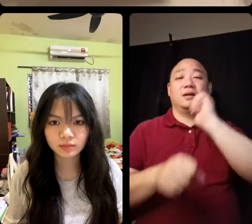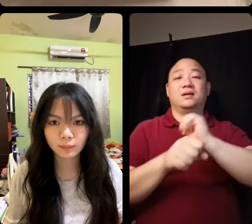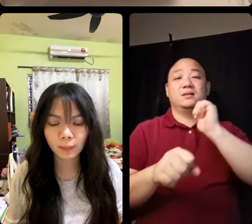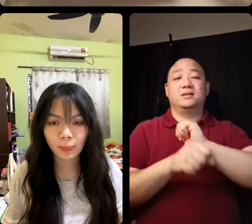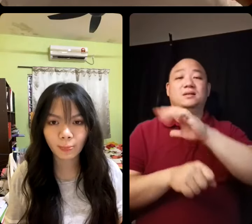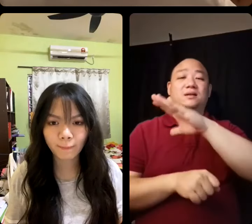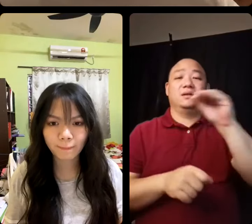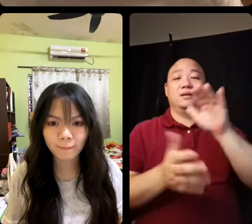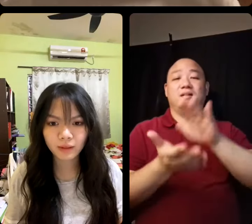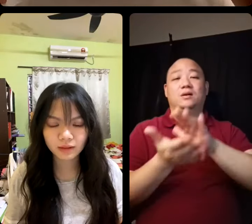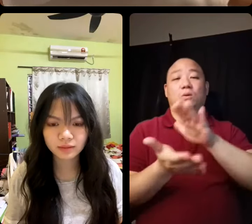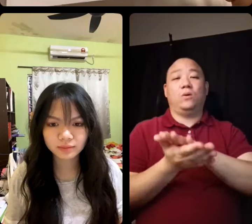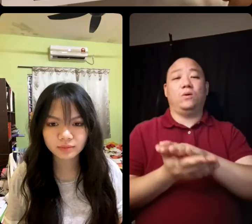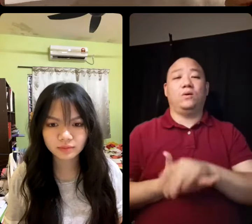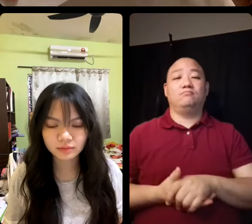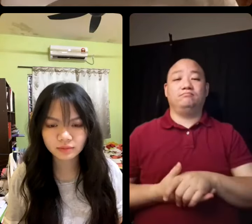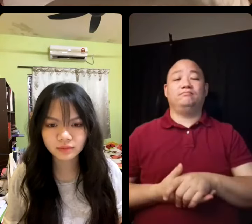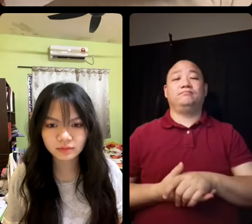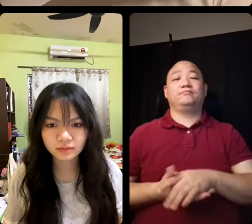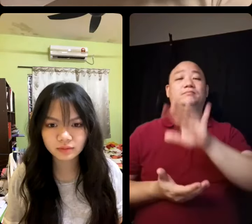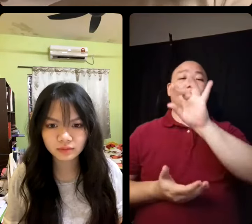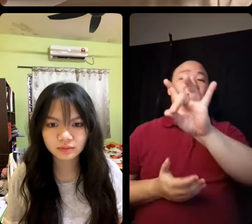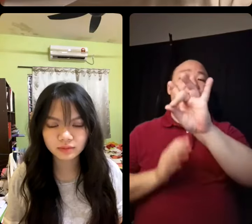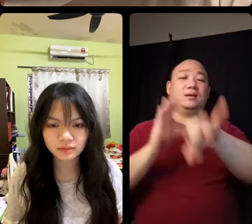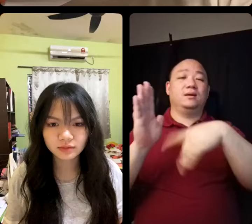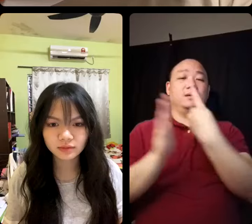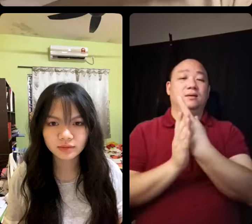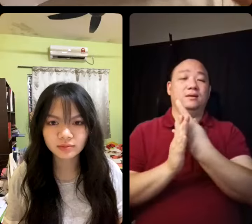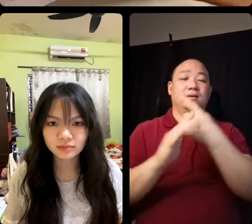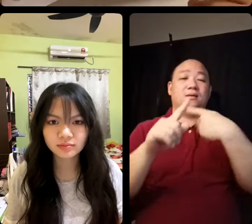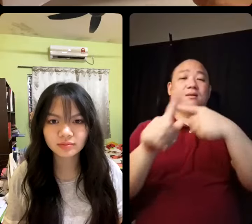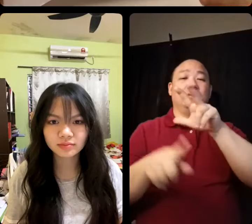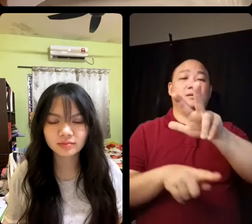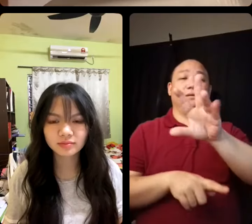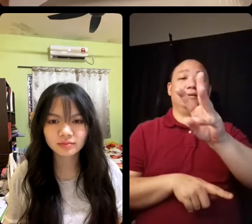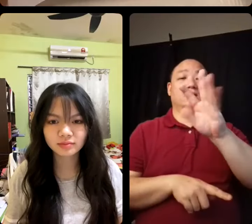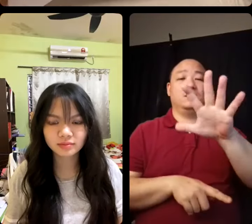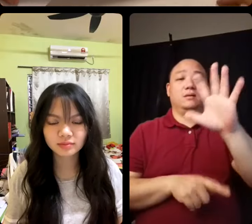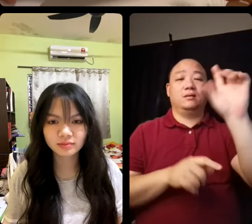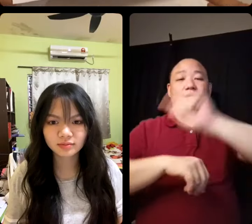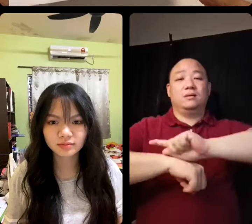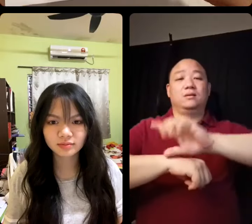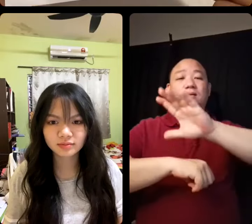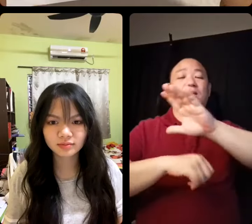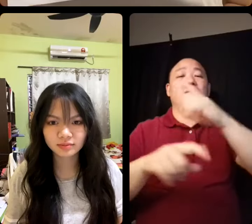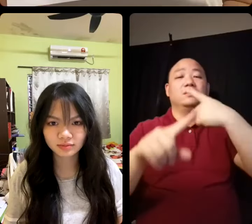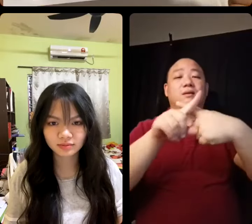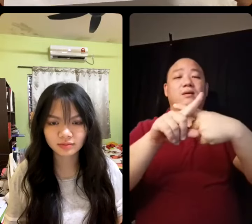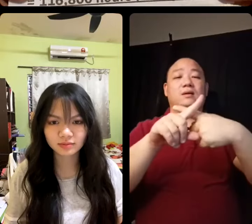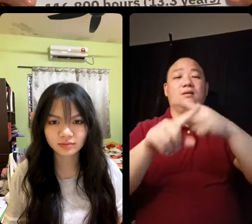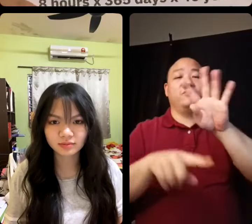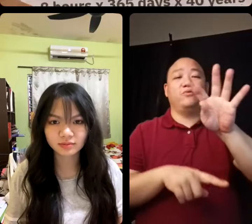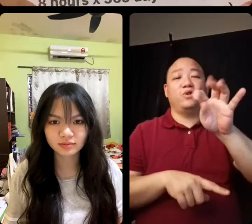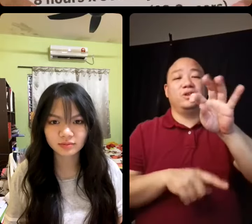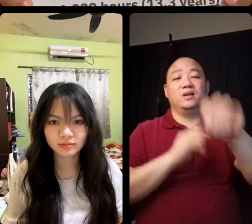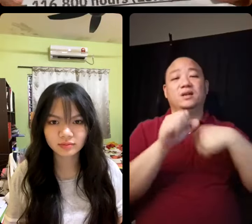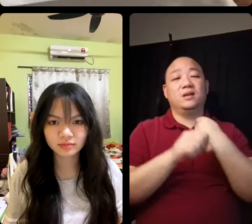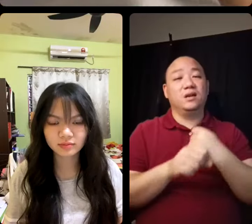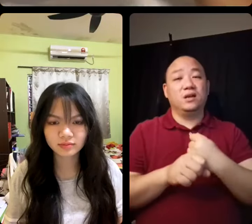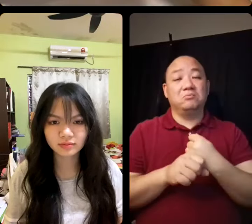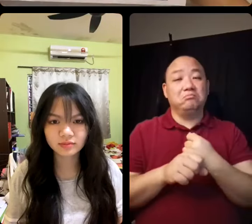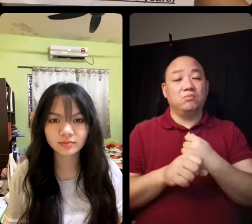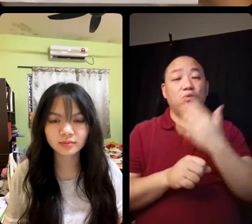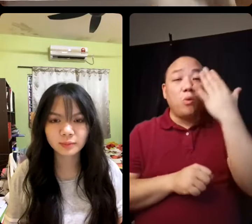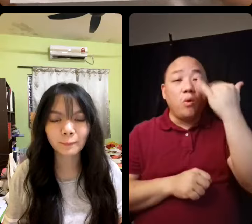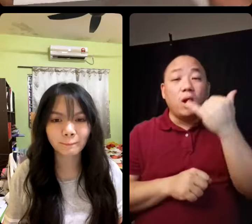It's math time again. So 8 hours times 365 days times 40 years. Eh? How come 40 years, ah? Not 55 years?